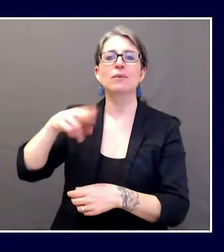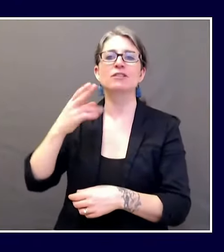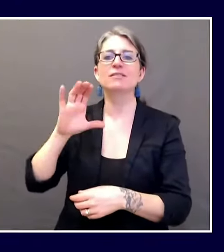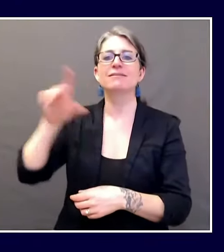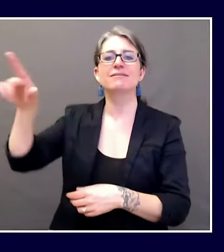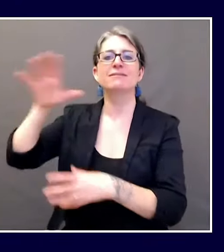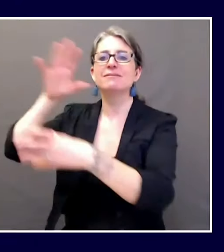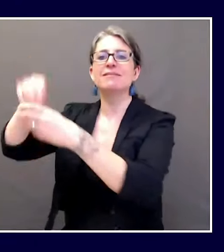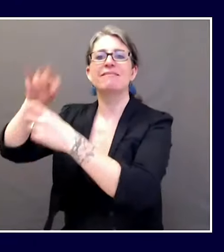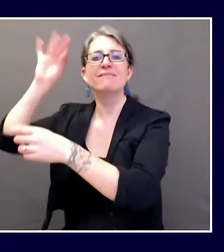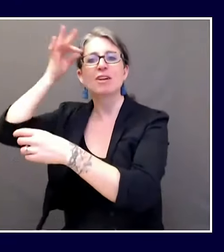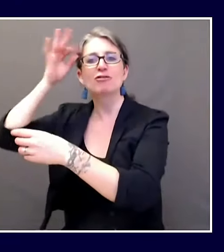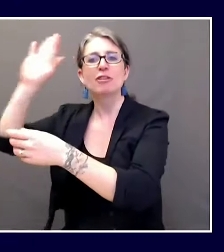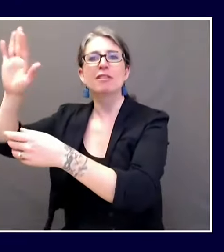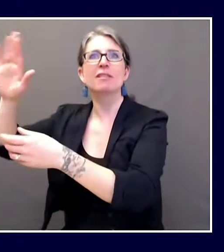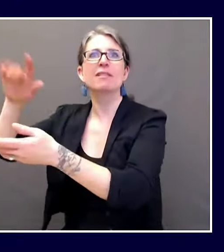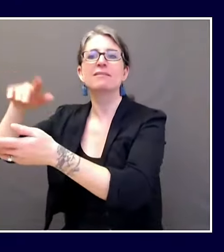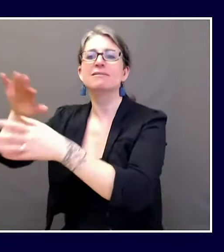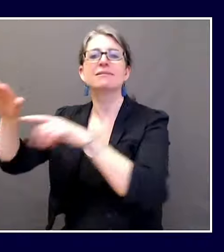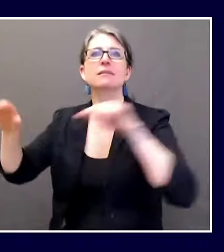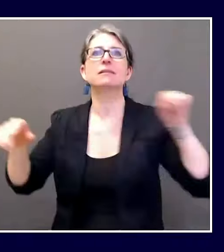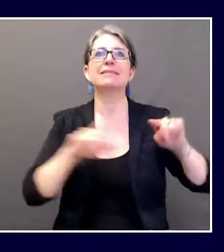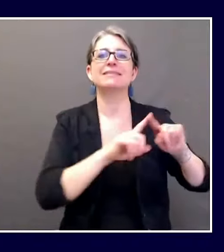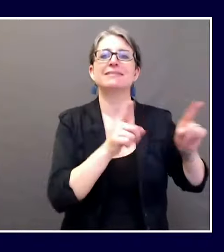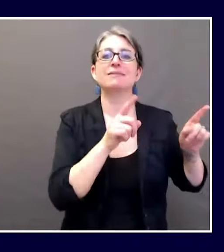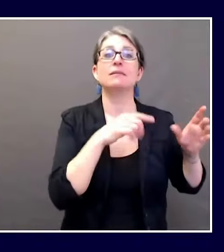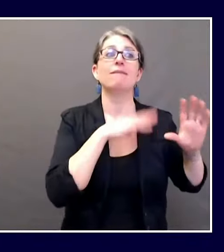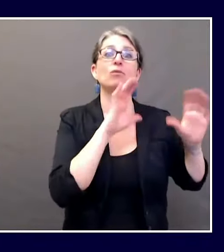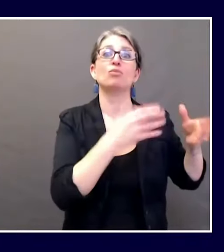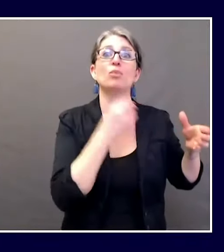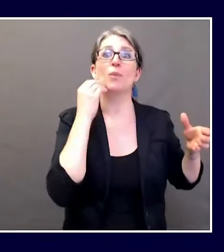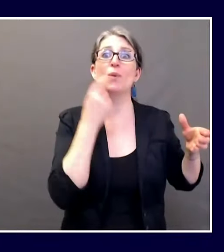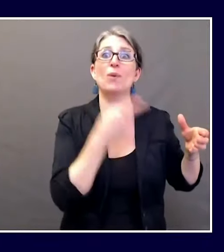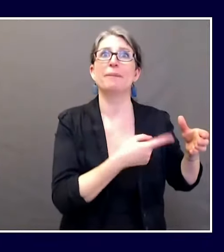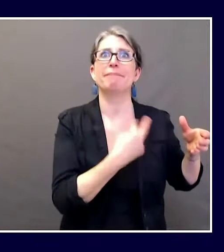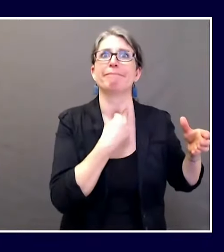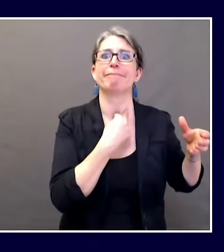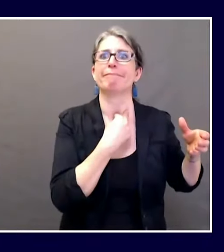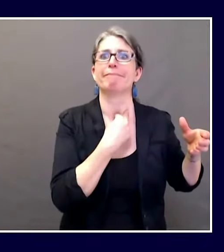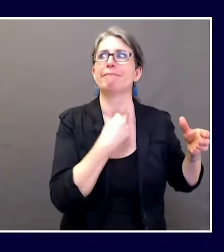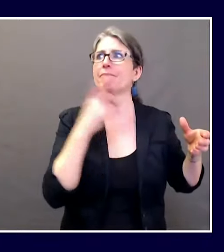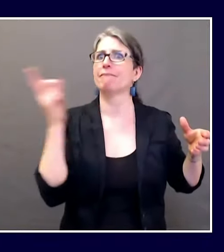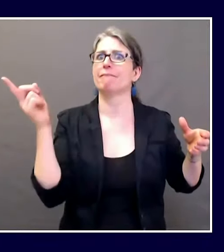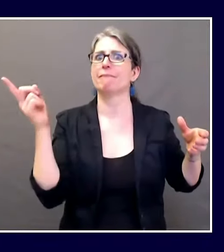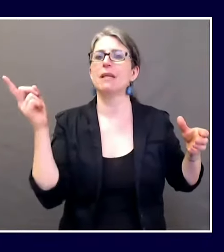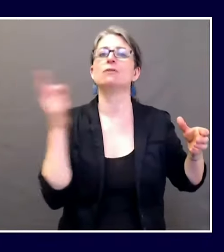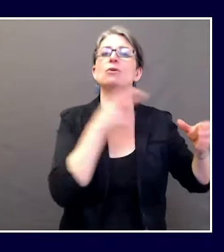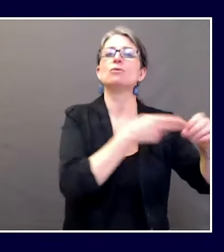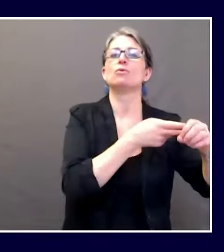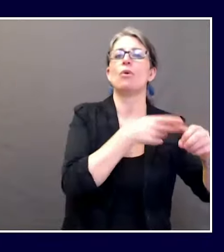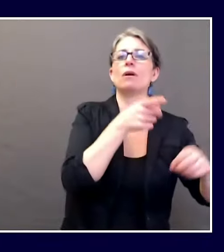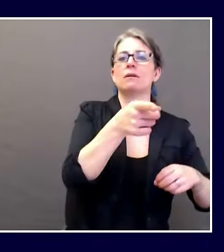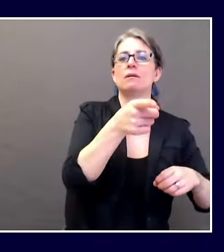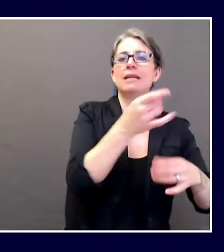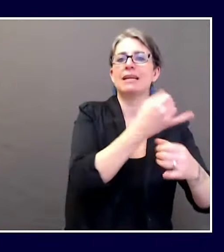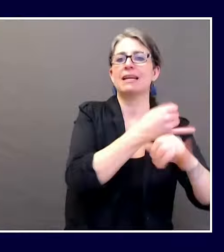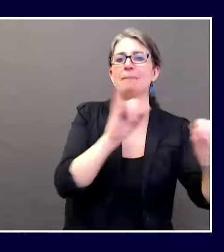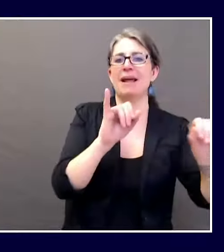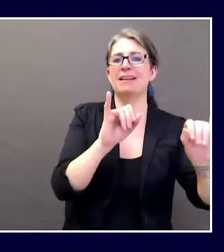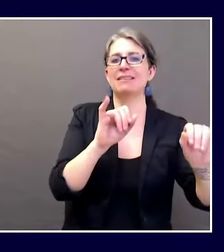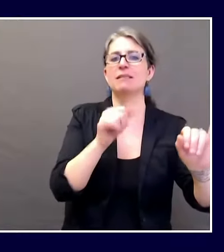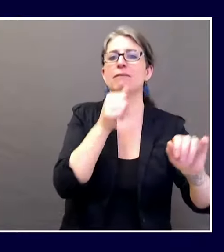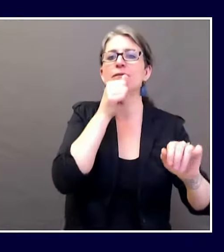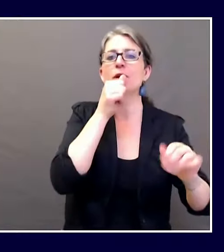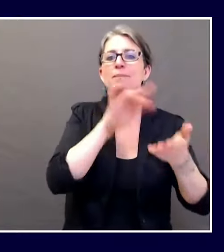been tasking our public health nurses with going on site to long-term care facilities to vaccinate residents